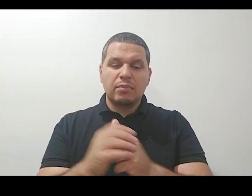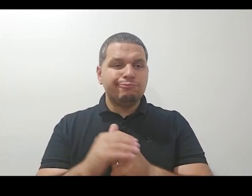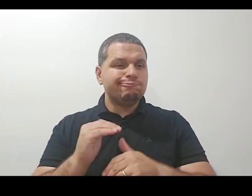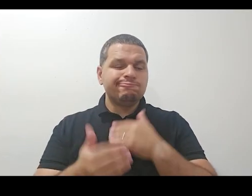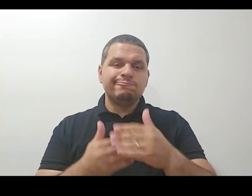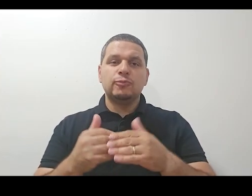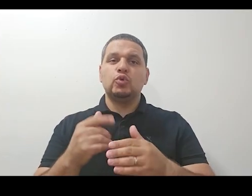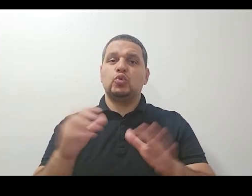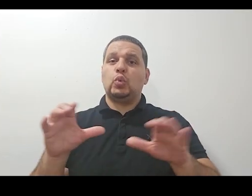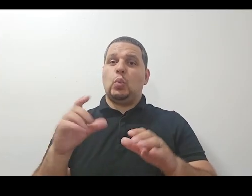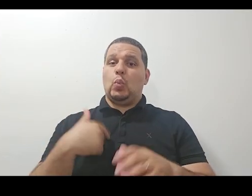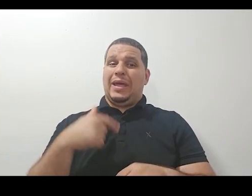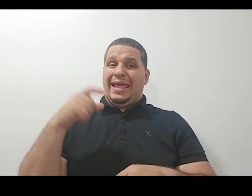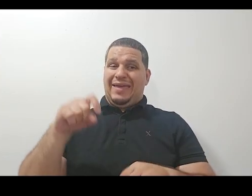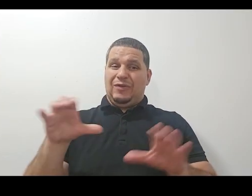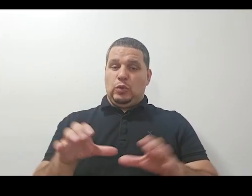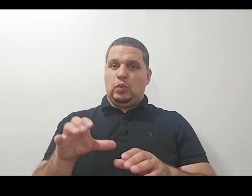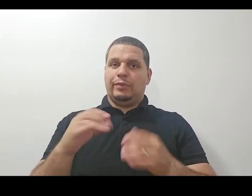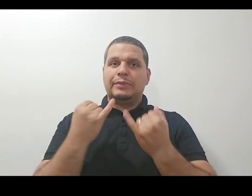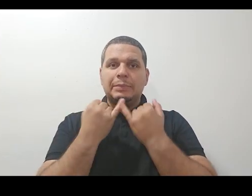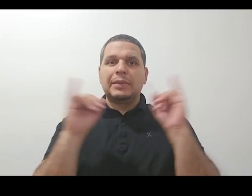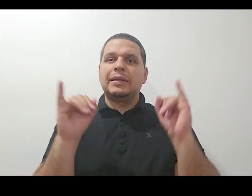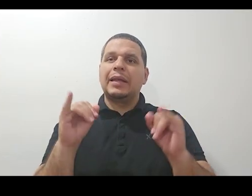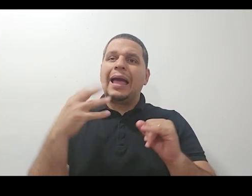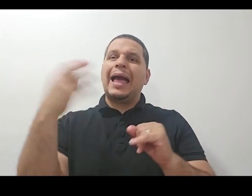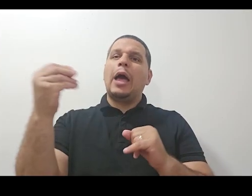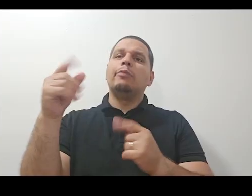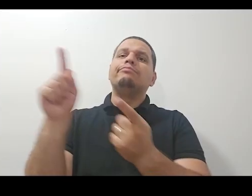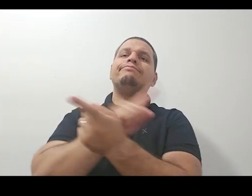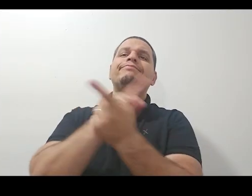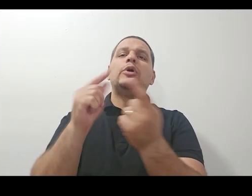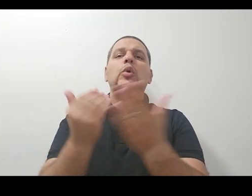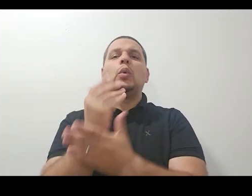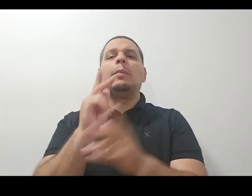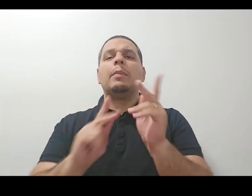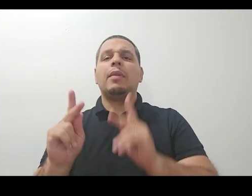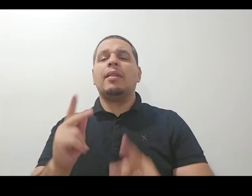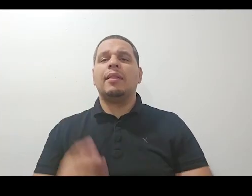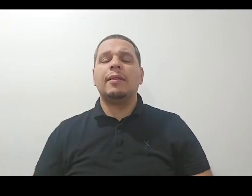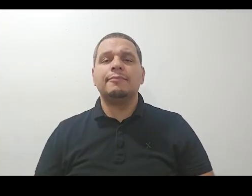do what I need to do to be independent and get out there and meet new people.